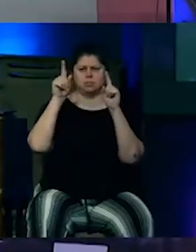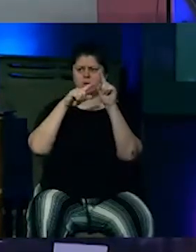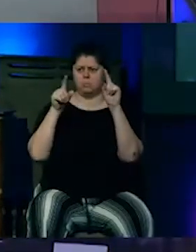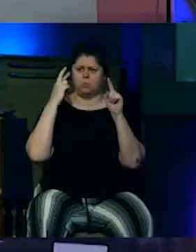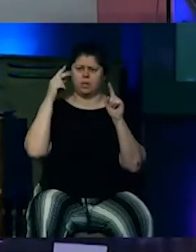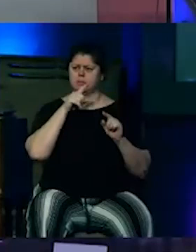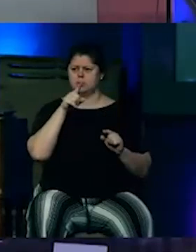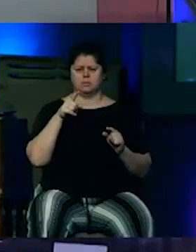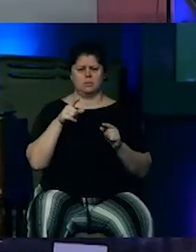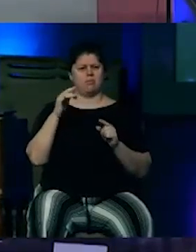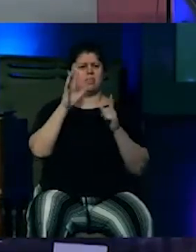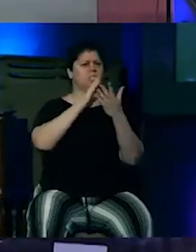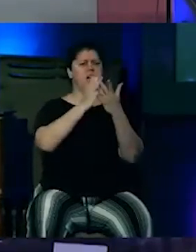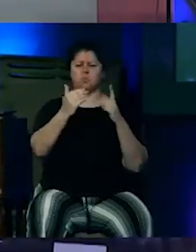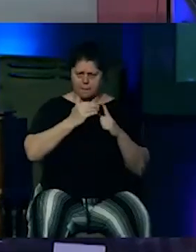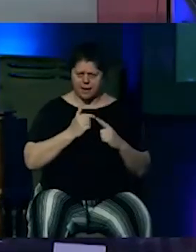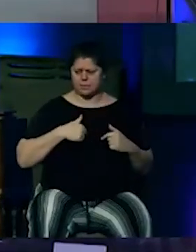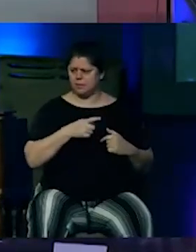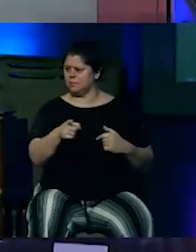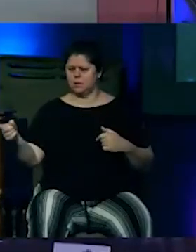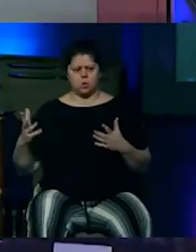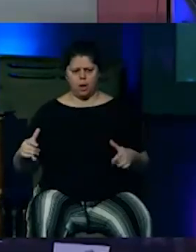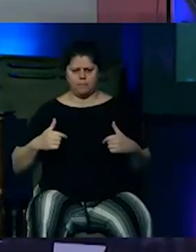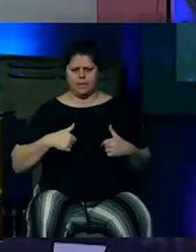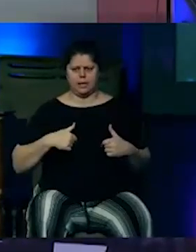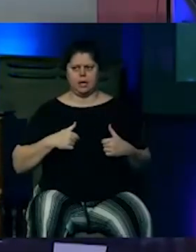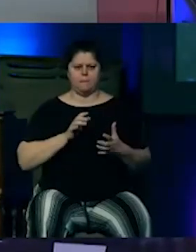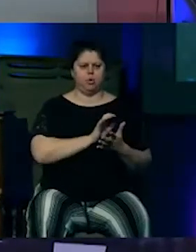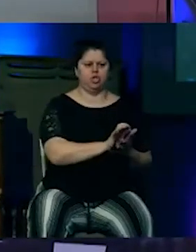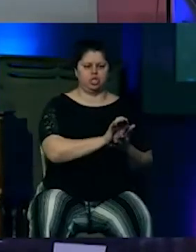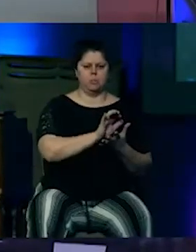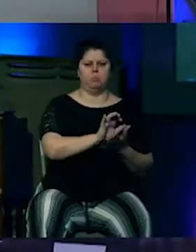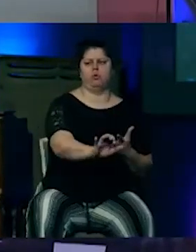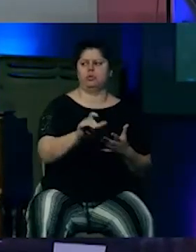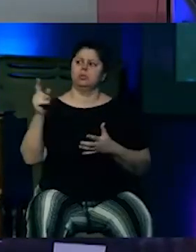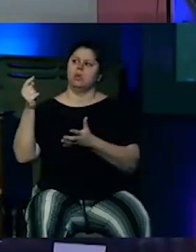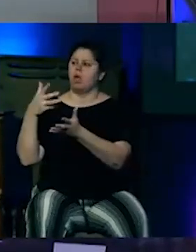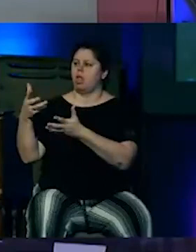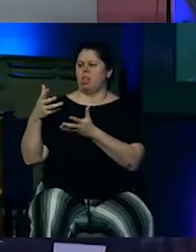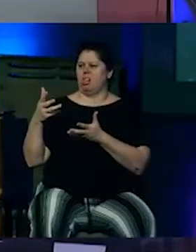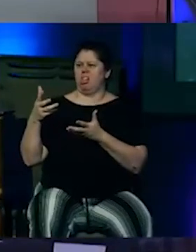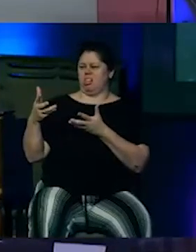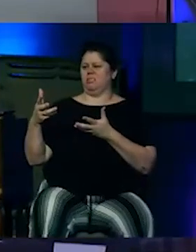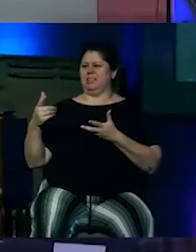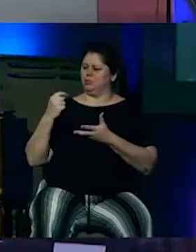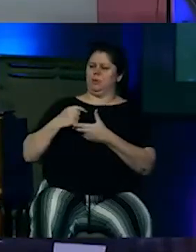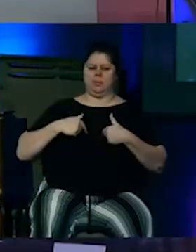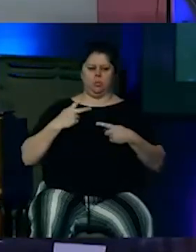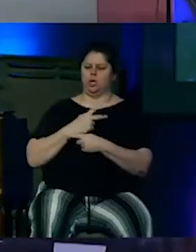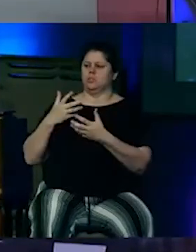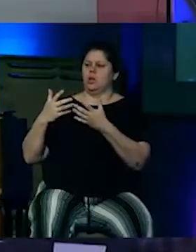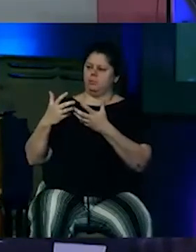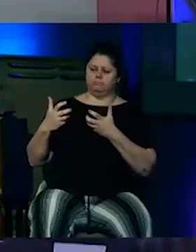you anymore, and it pushes you further from the community. They treat you worse, it gets worse, and then you leave. Because